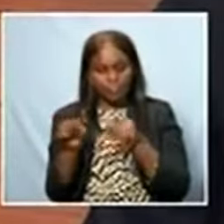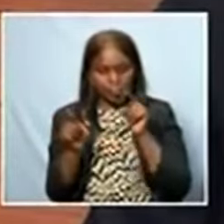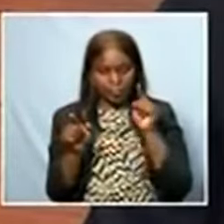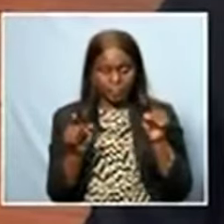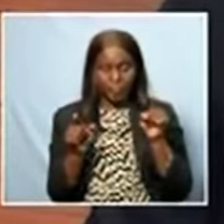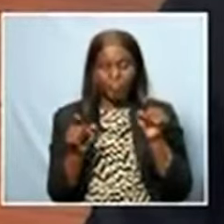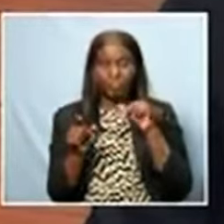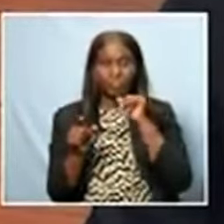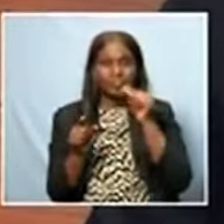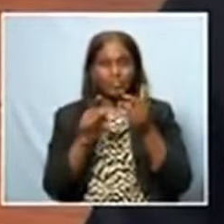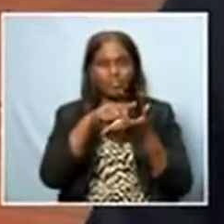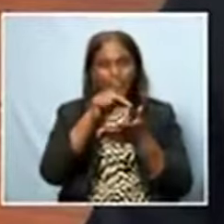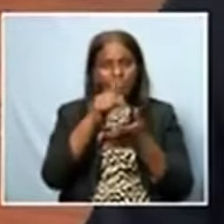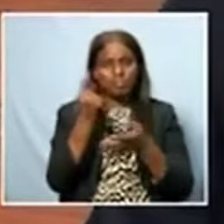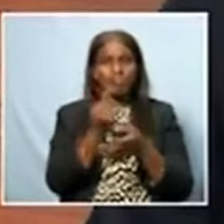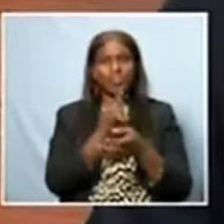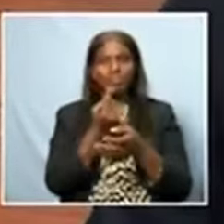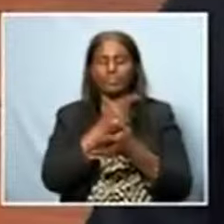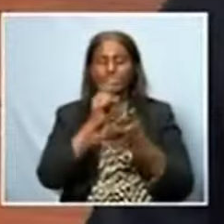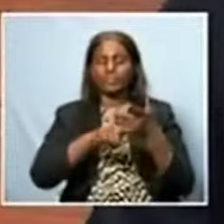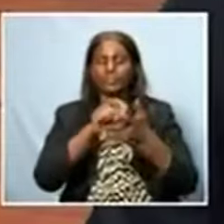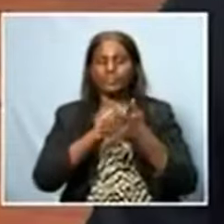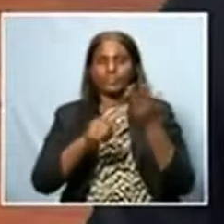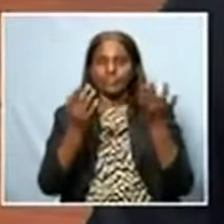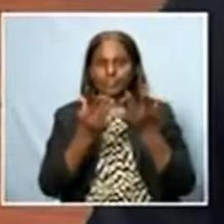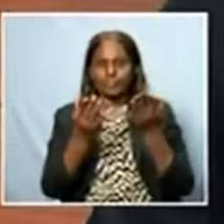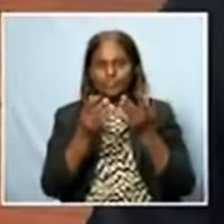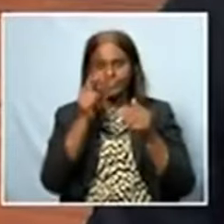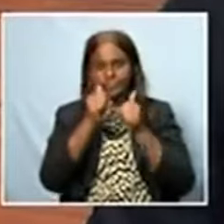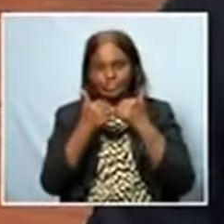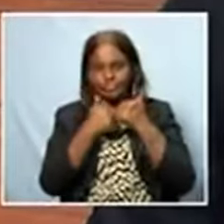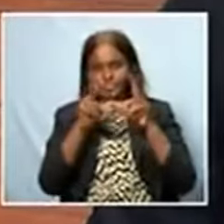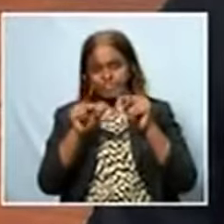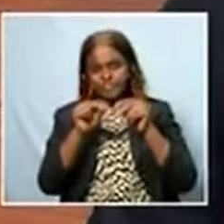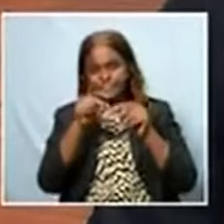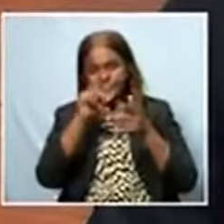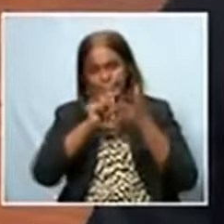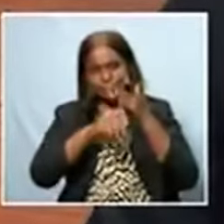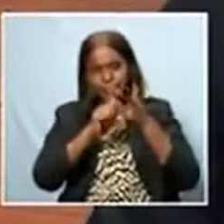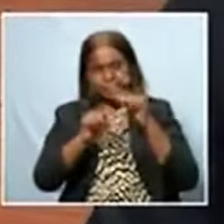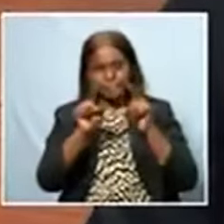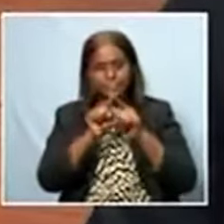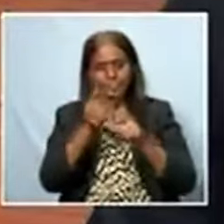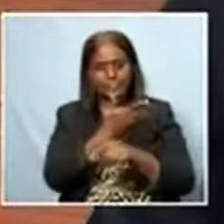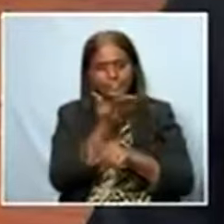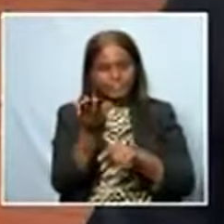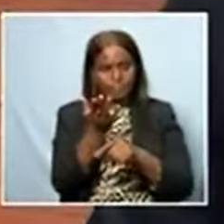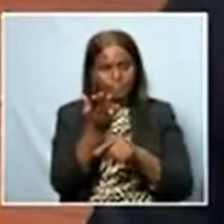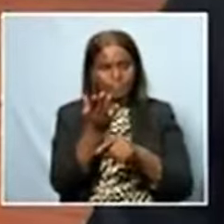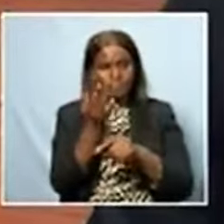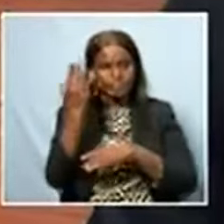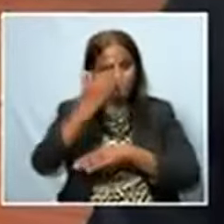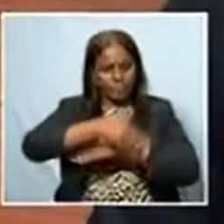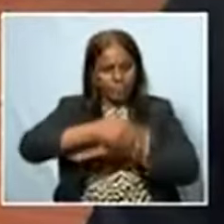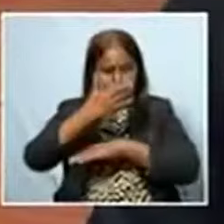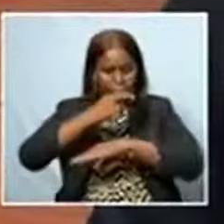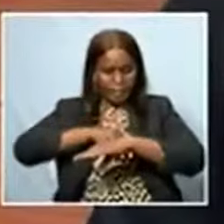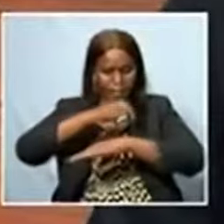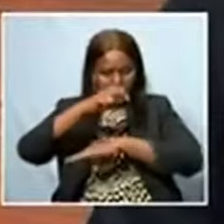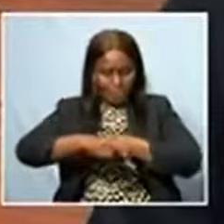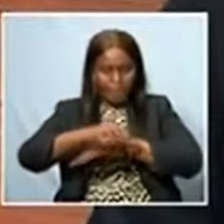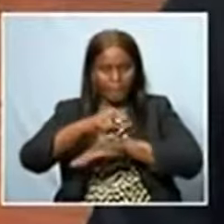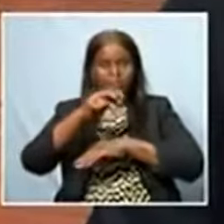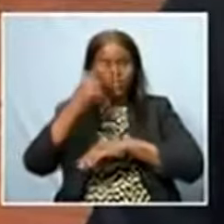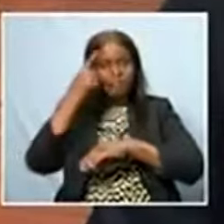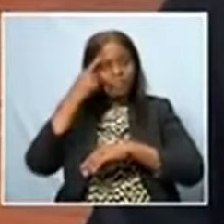do not pay a single tax because they don't have tax clearance certificates, and these are cross-border. Because